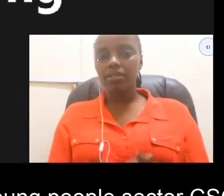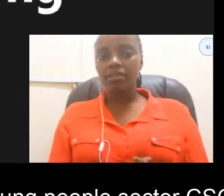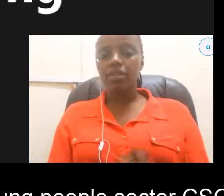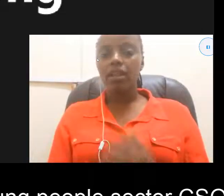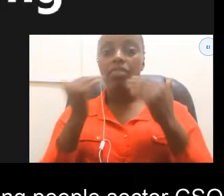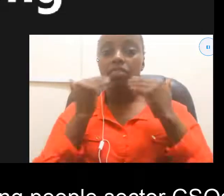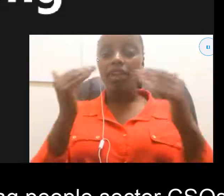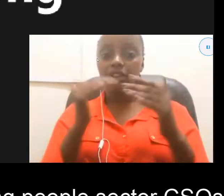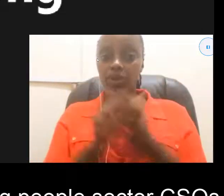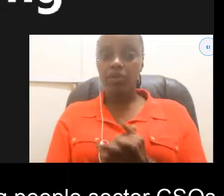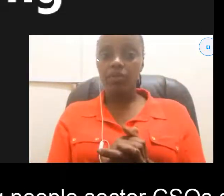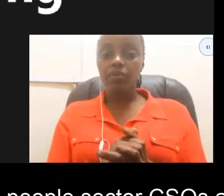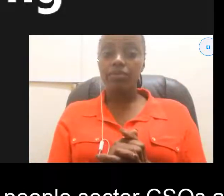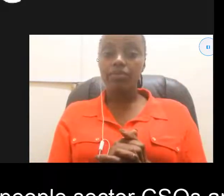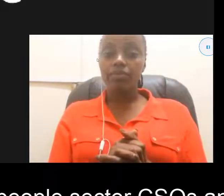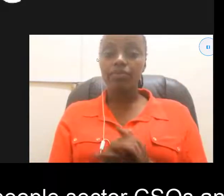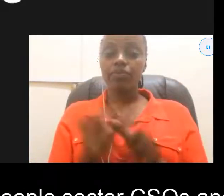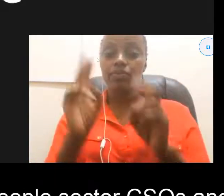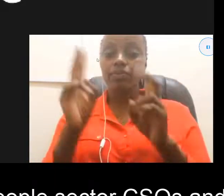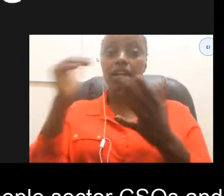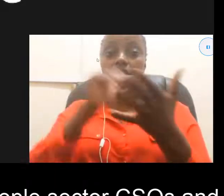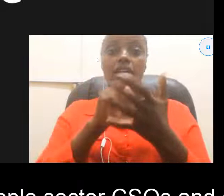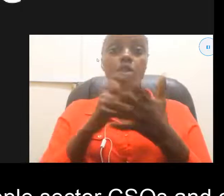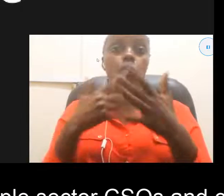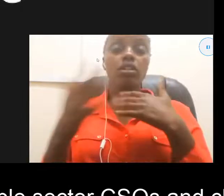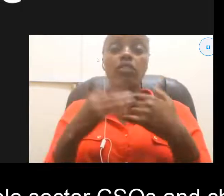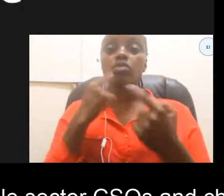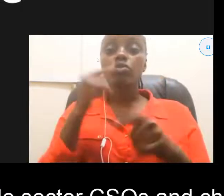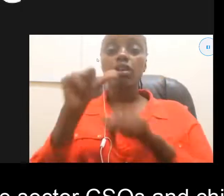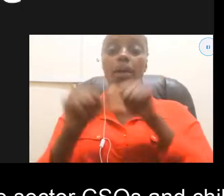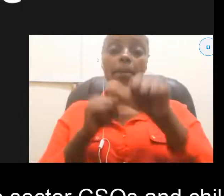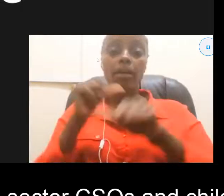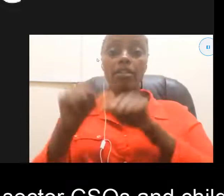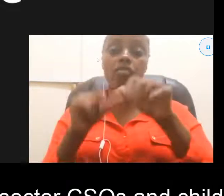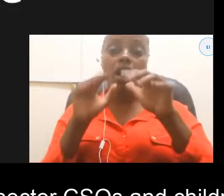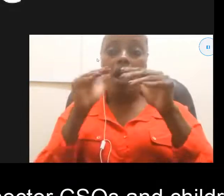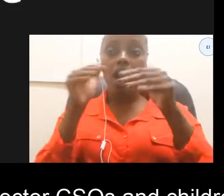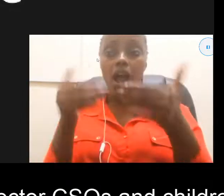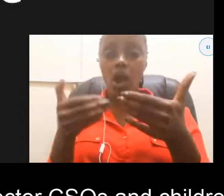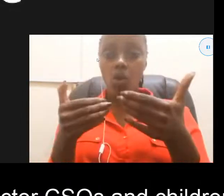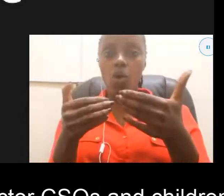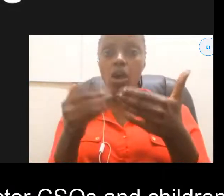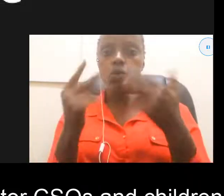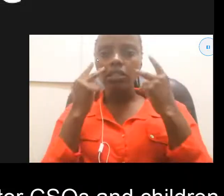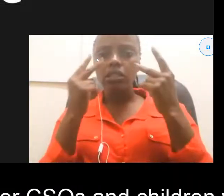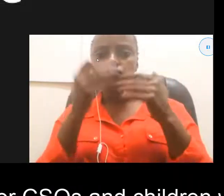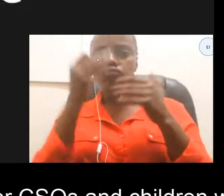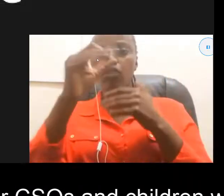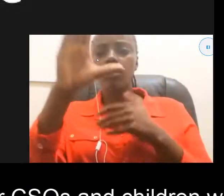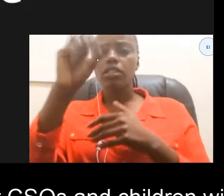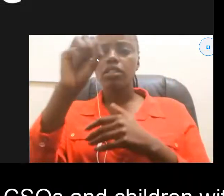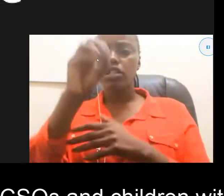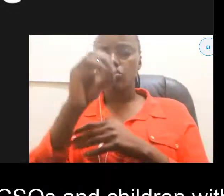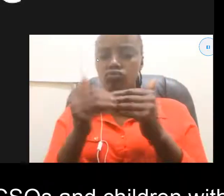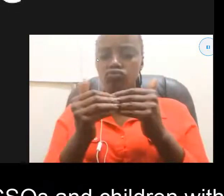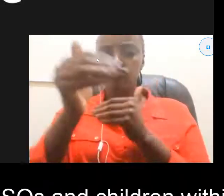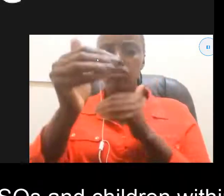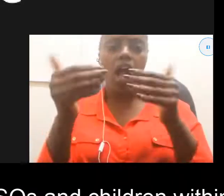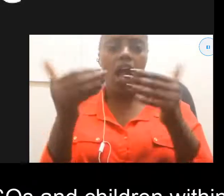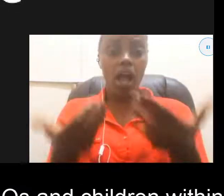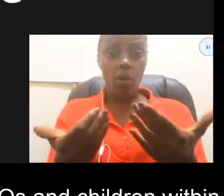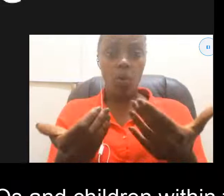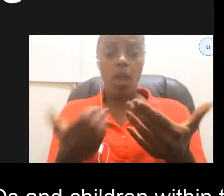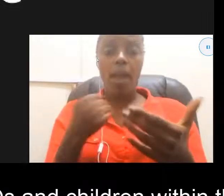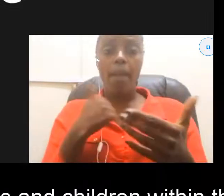you. Again, with what you're talking about in terms of how do we envision our CSO forum moving forward, I am